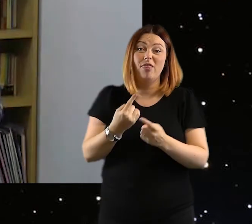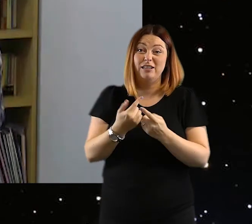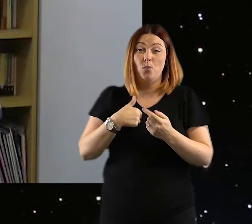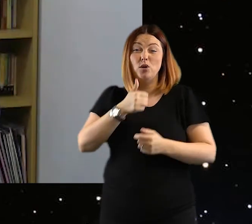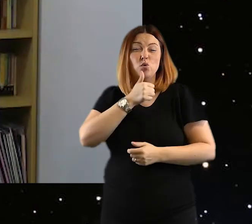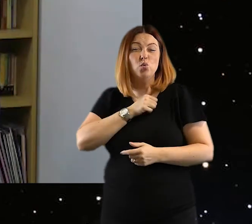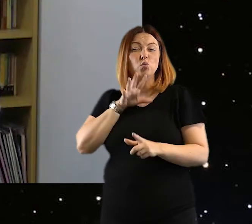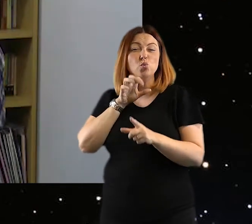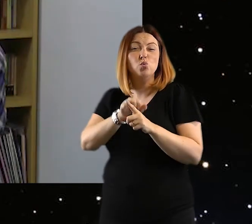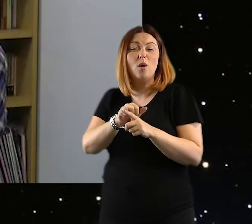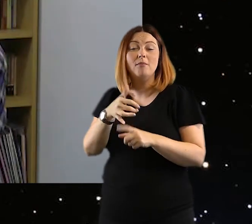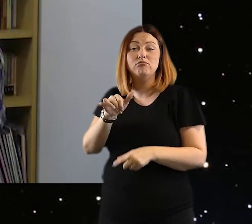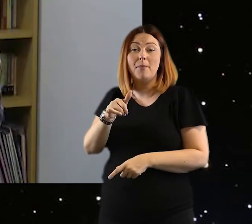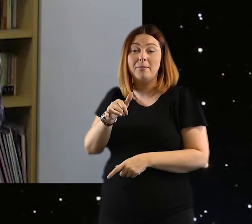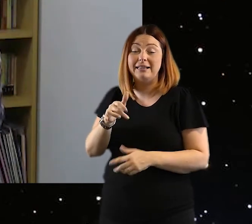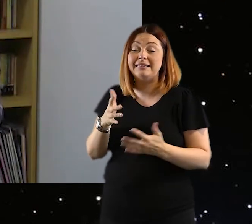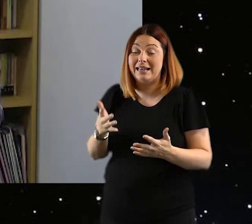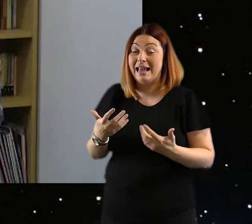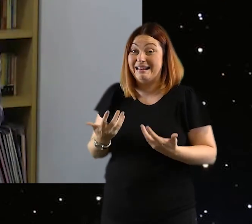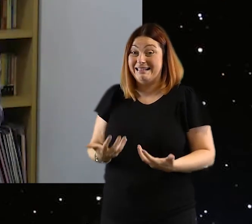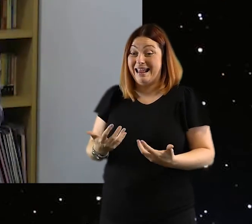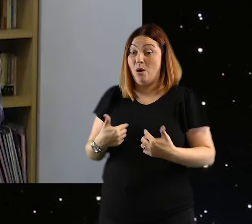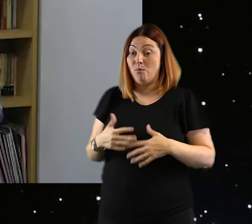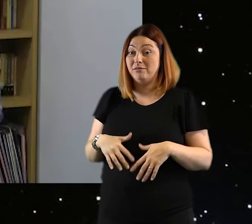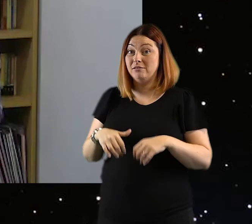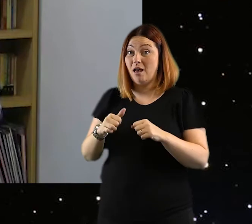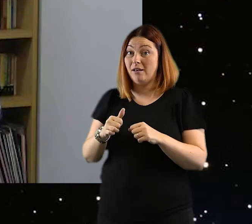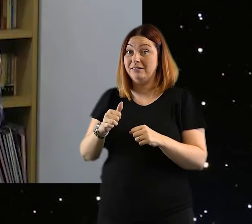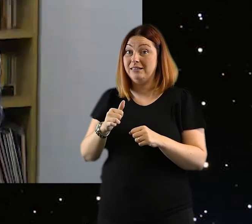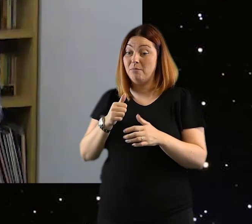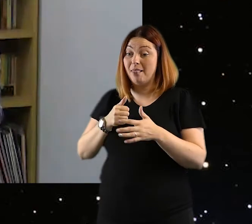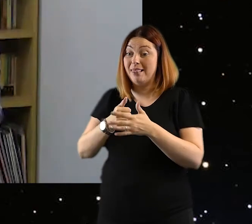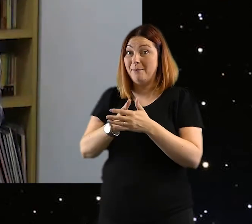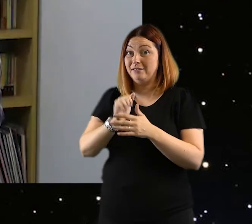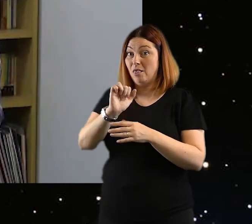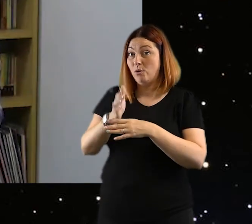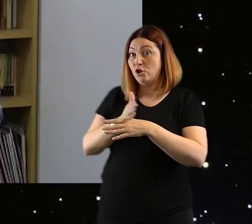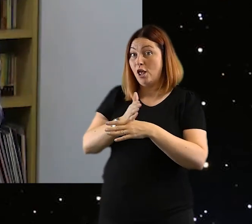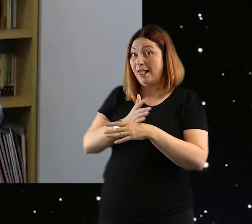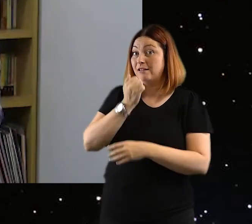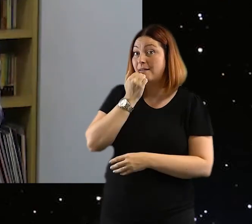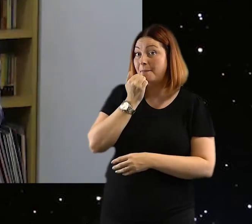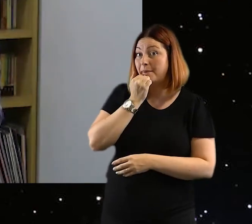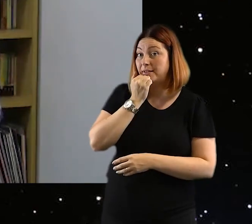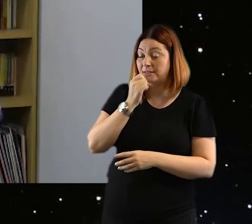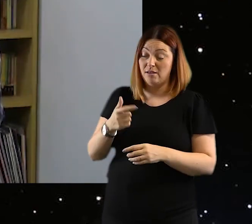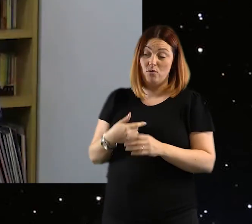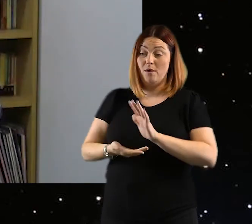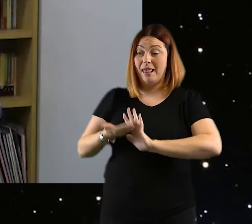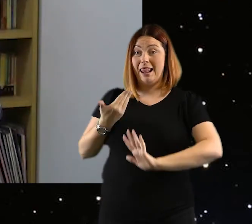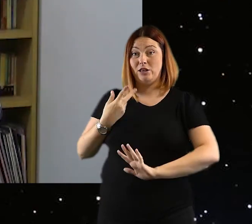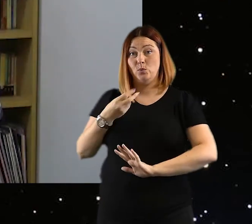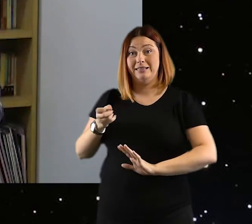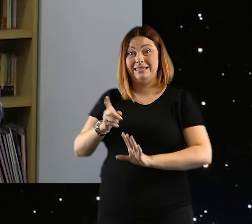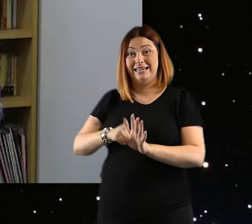You know, these are all percentages you multiply along to get some sort of probability. And so we're starting to actually put limits on those